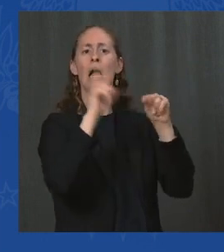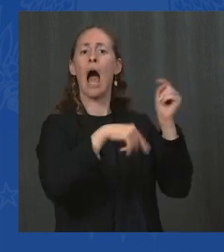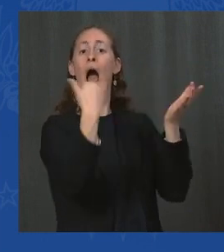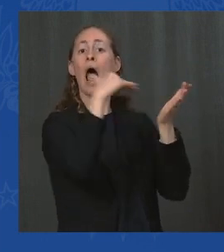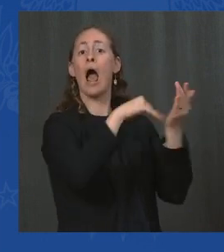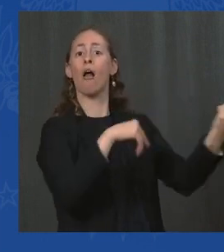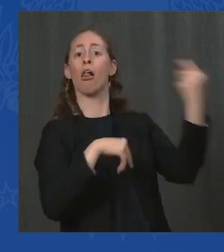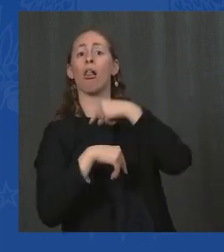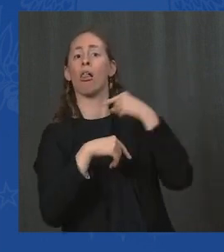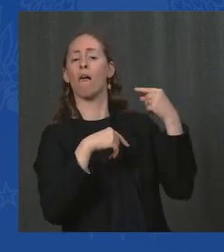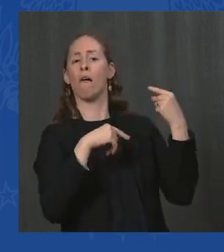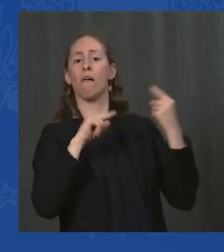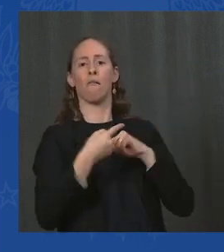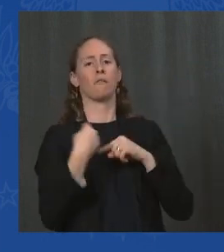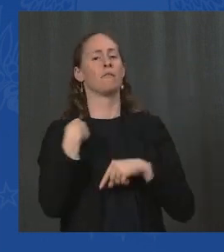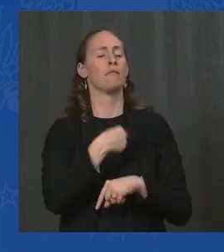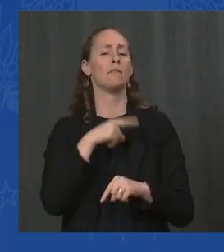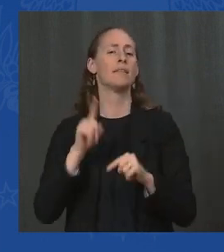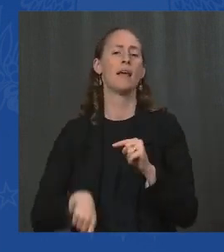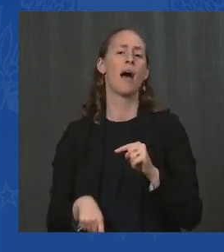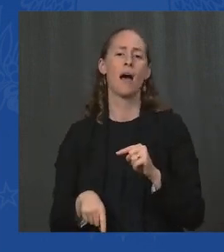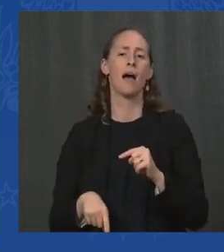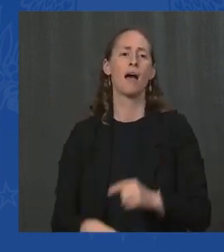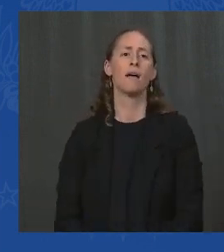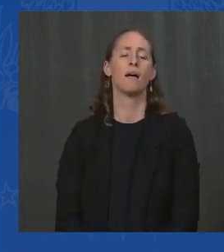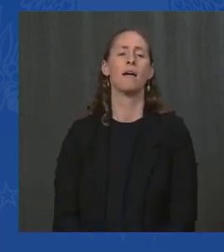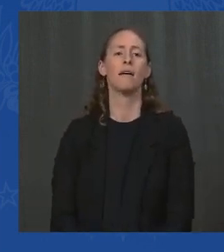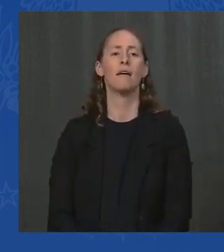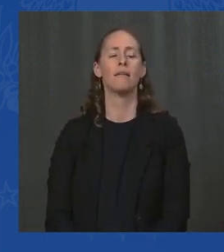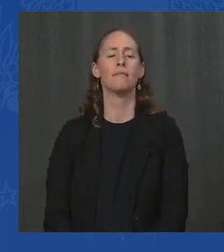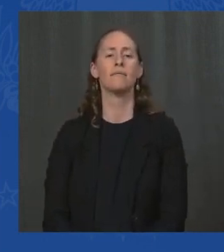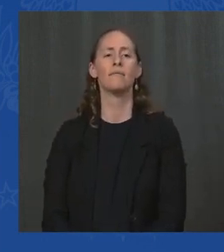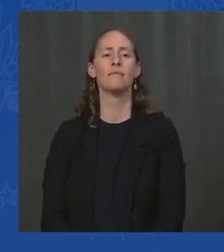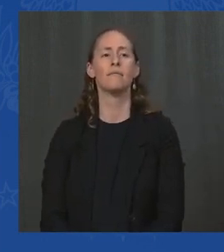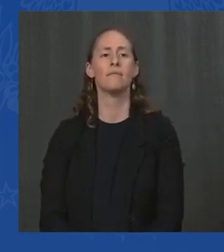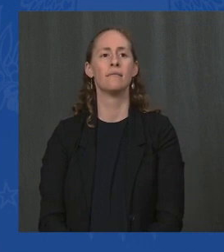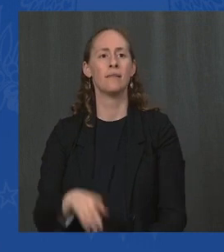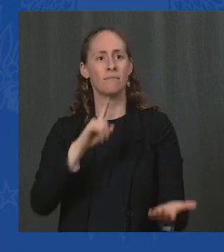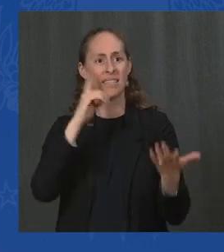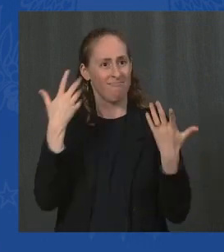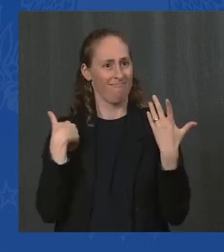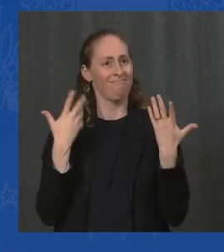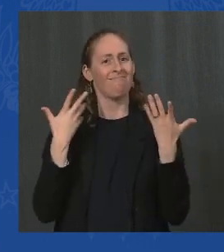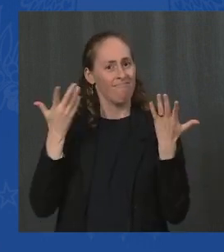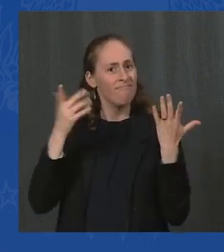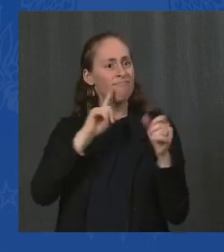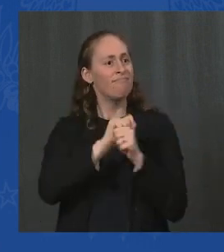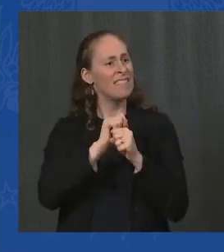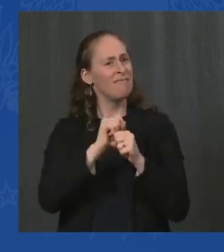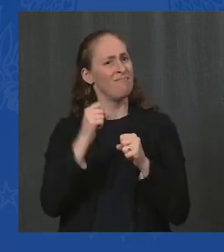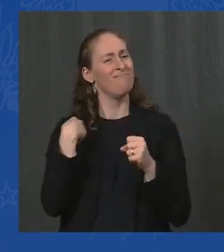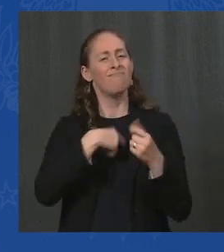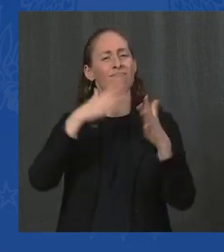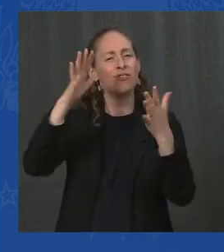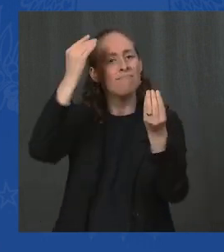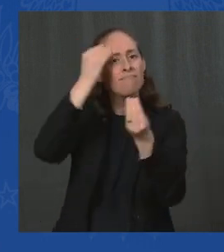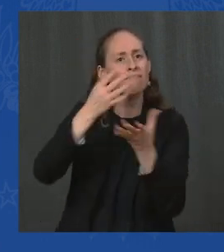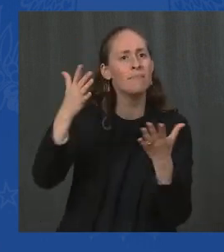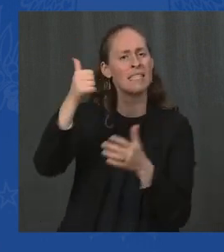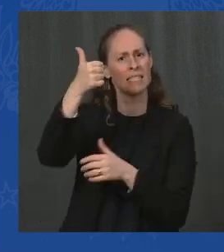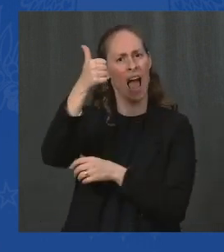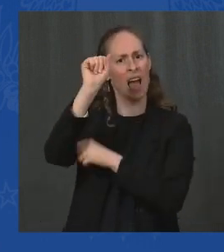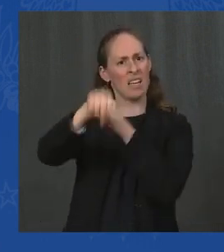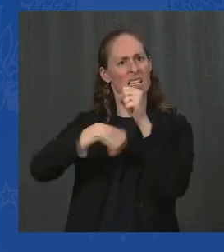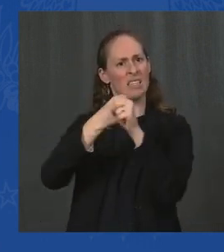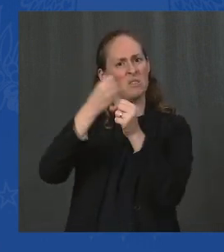today. We succeeded in what we set out to do in Afghanistan, over a decade ago.